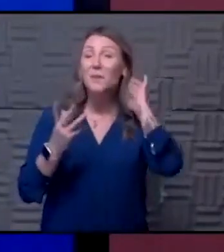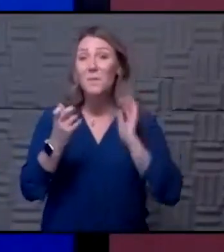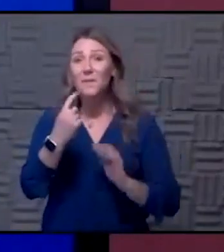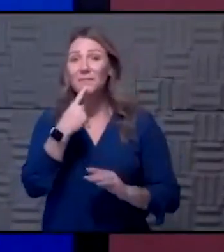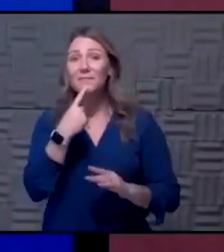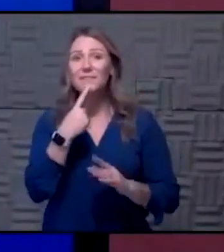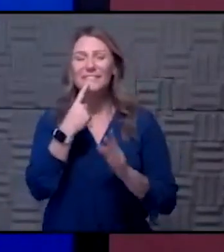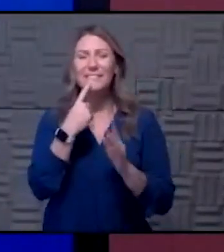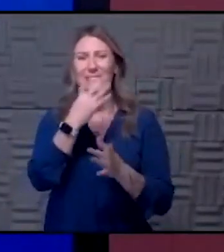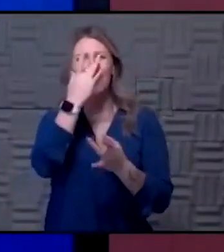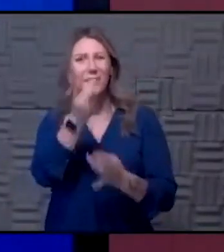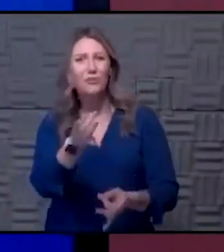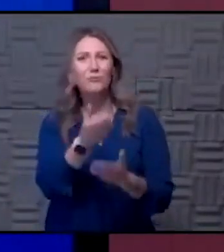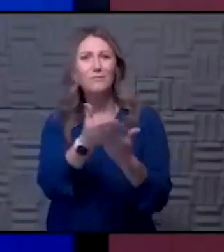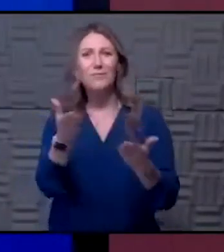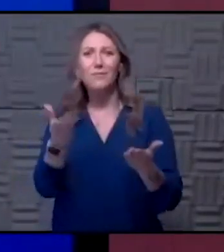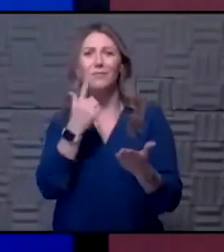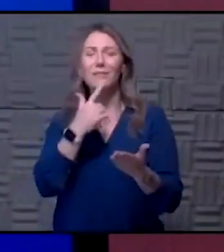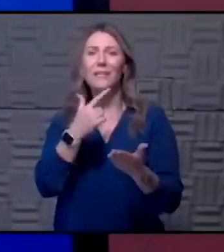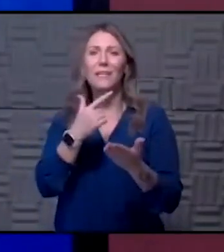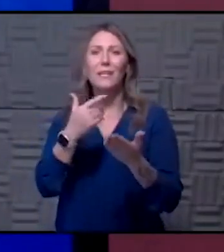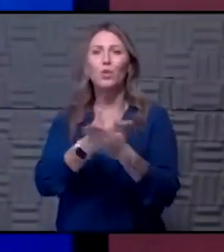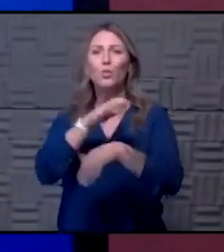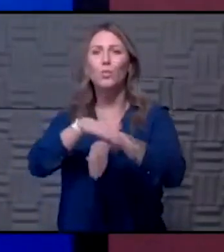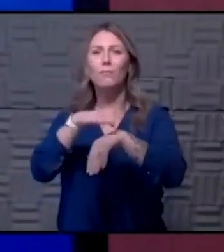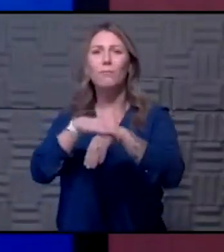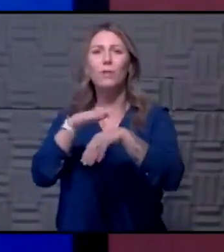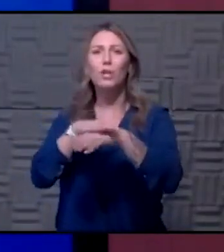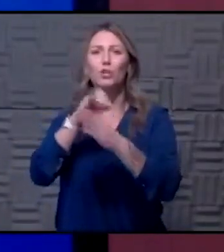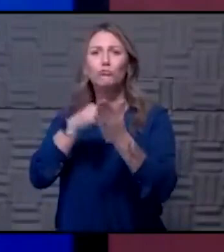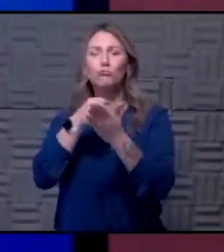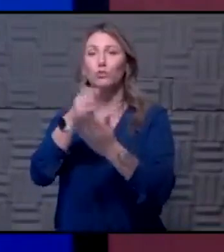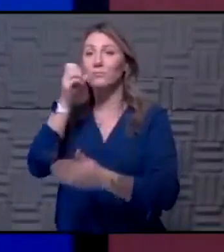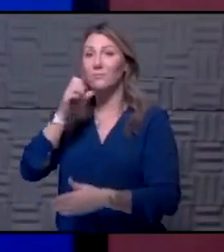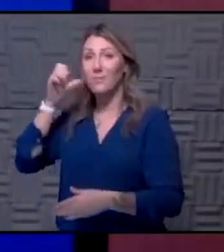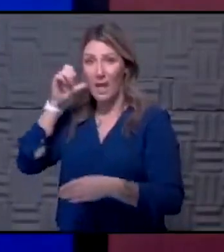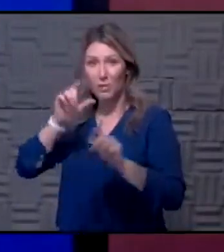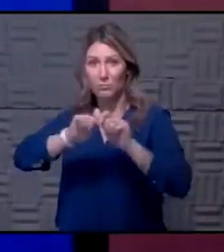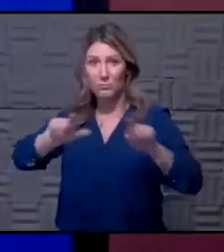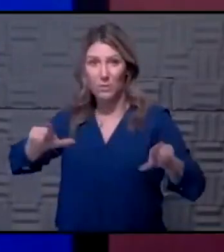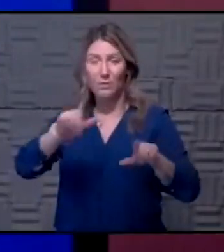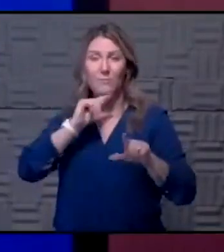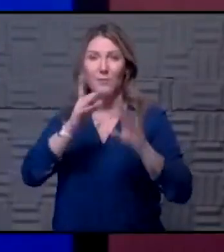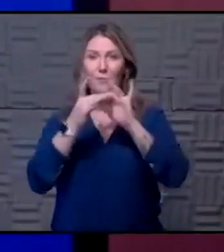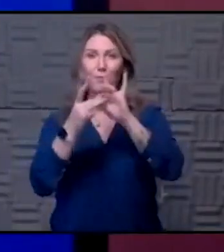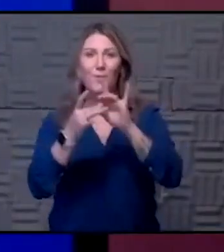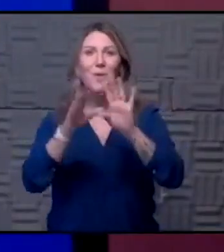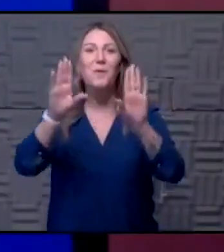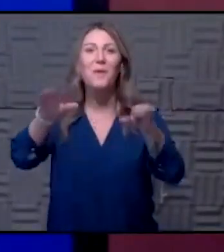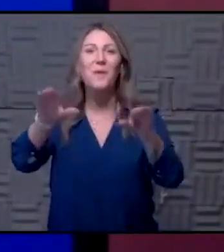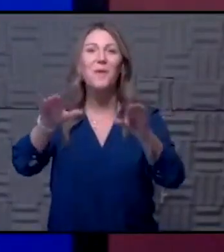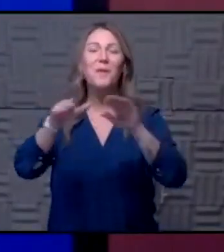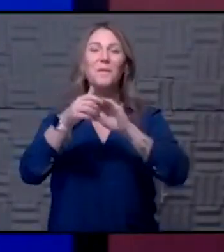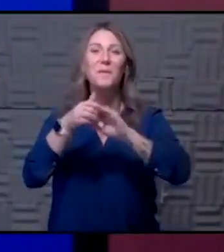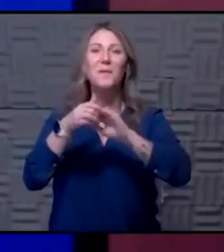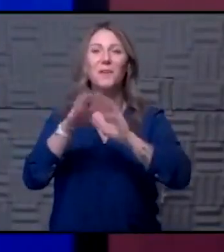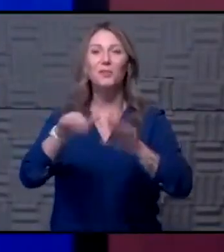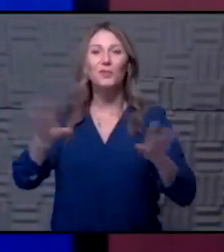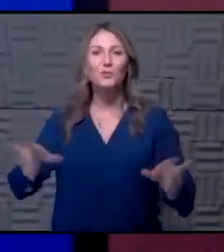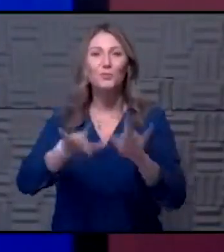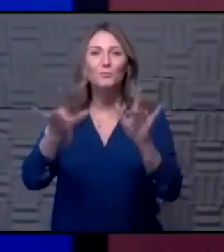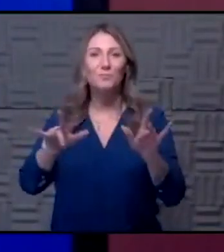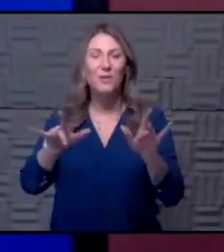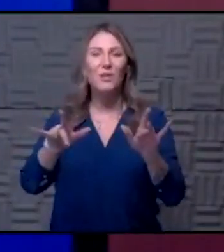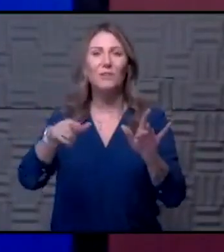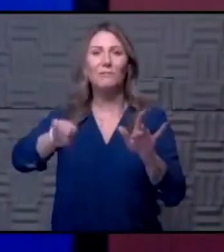some interesting stuff that came out in the New England Journal of Medicine yesterday in correspondence. And just a shout out to our colleagues over at Children's Mercy, because they